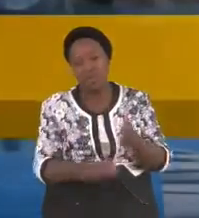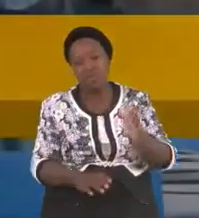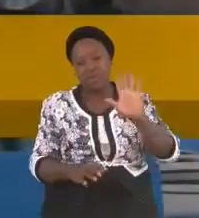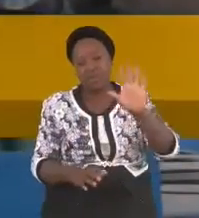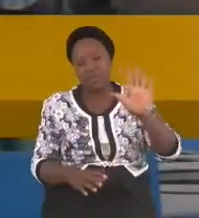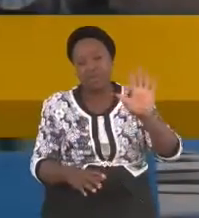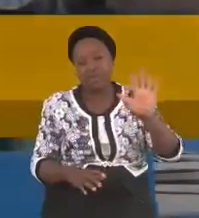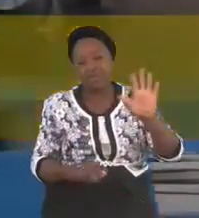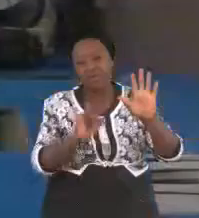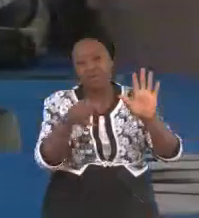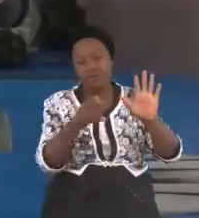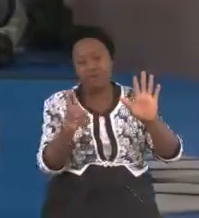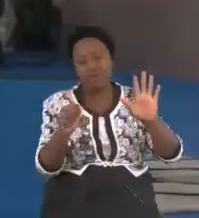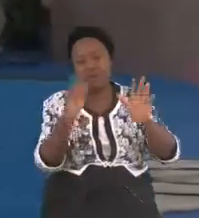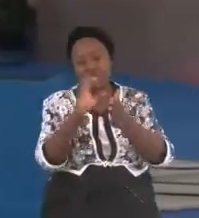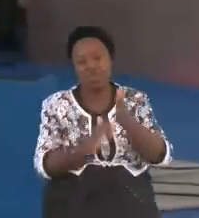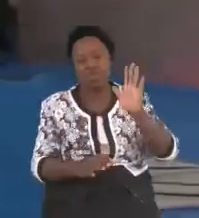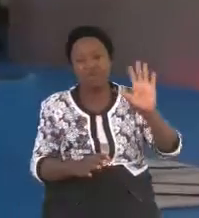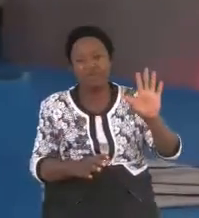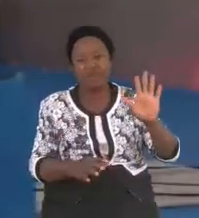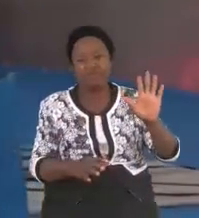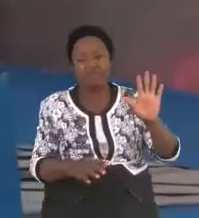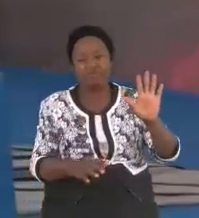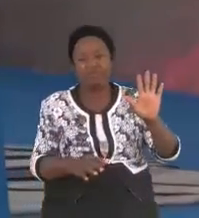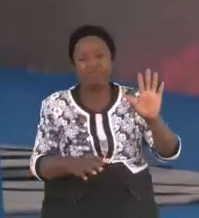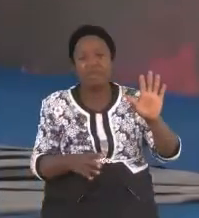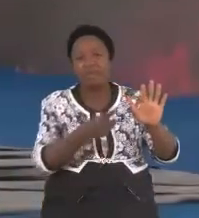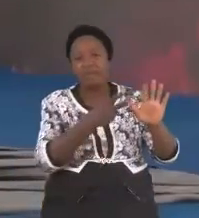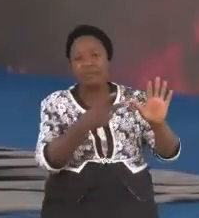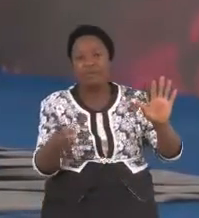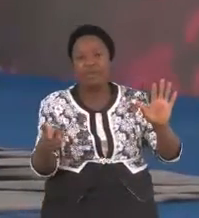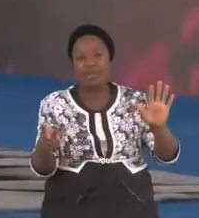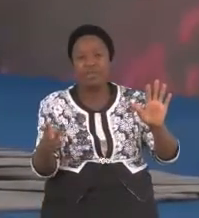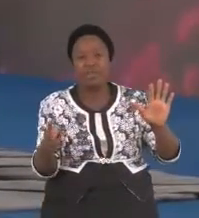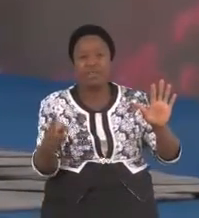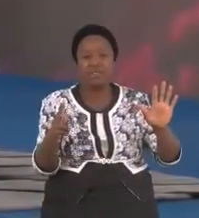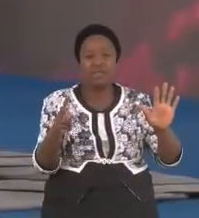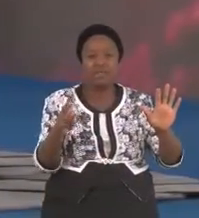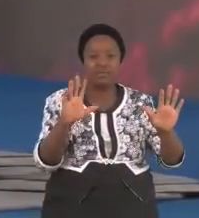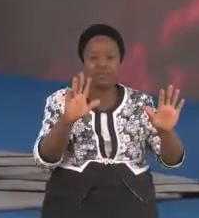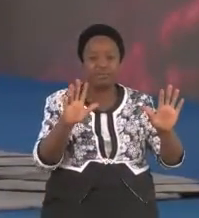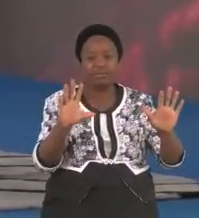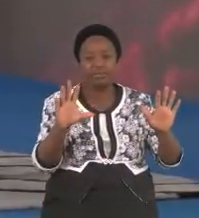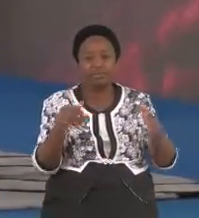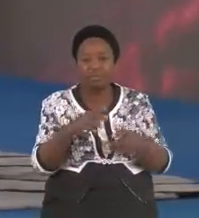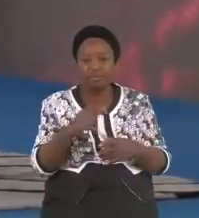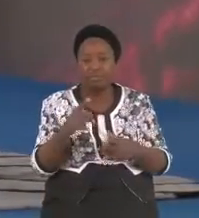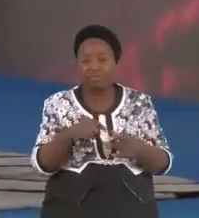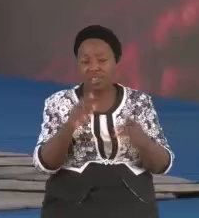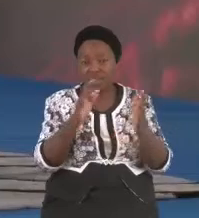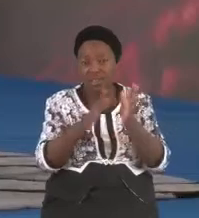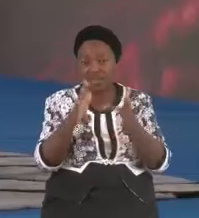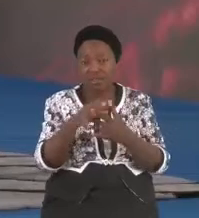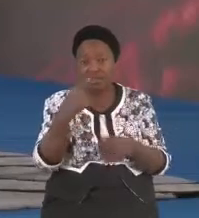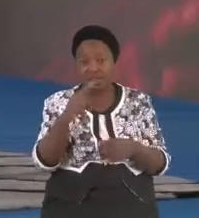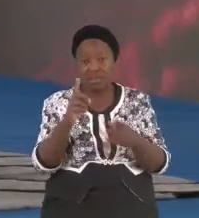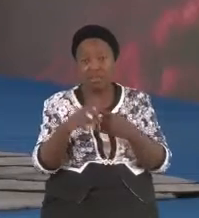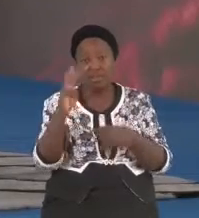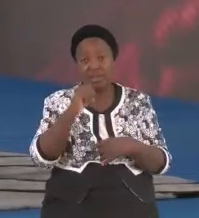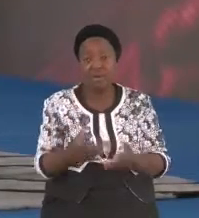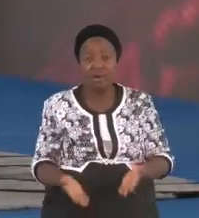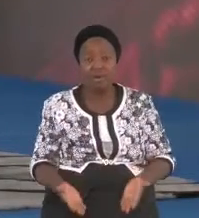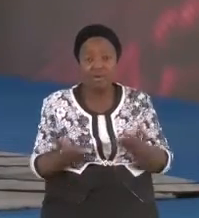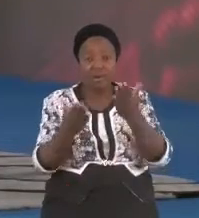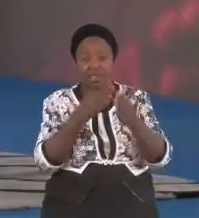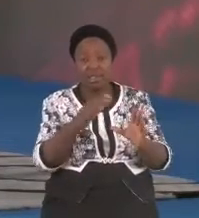at john chapter 5 our reading from blessed jesus saith unto him rise and take up thy bed